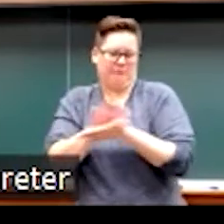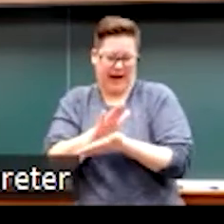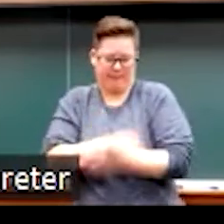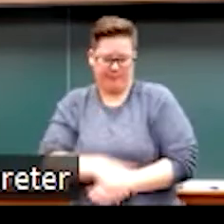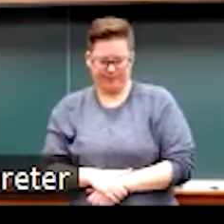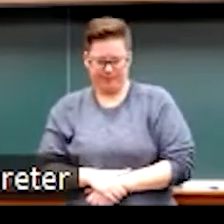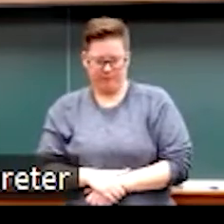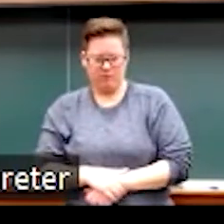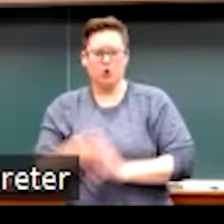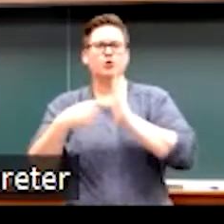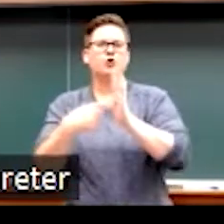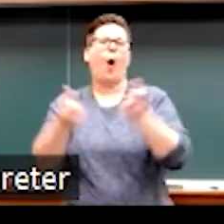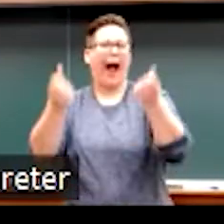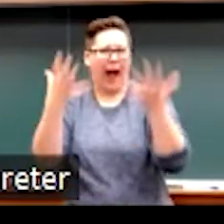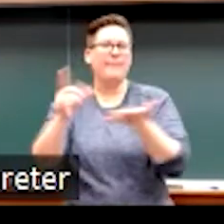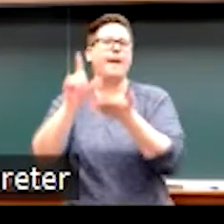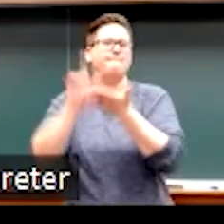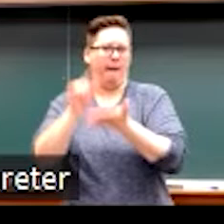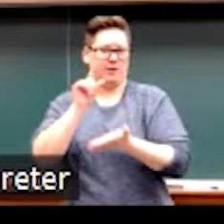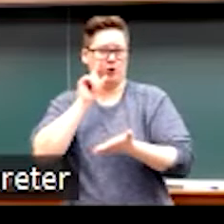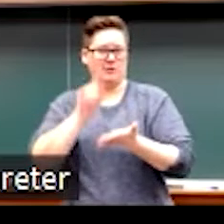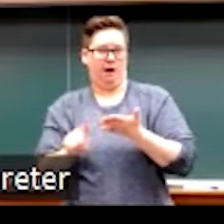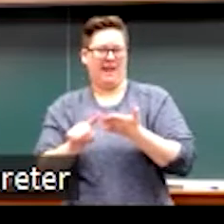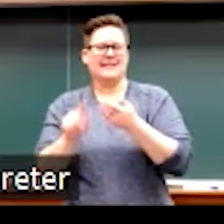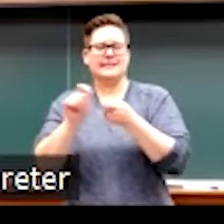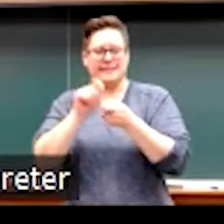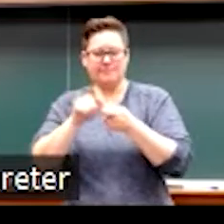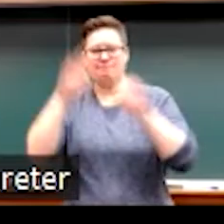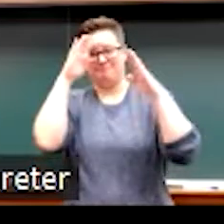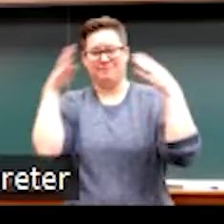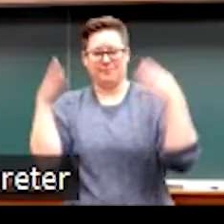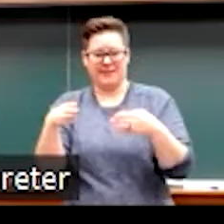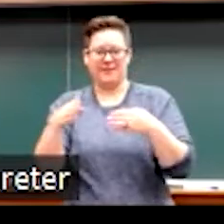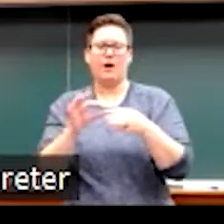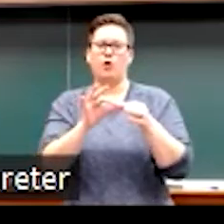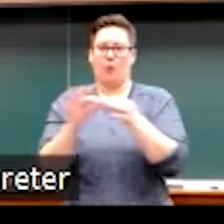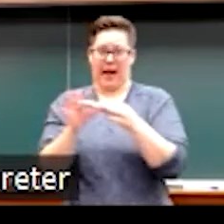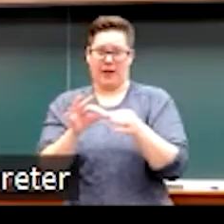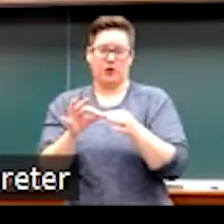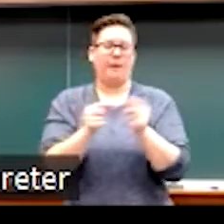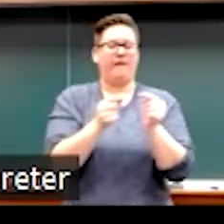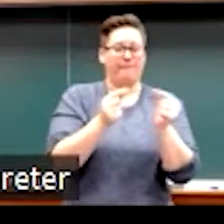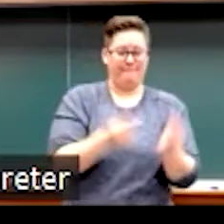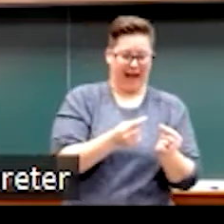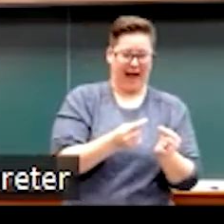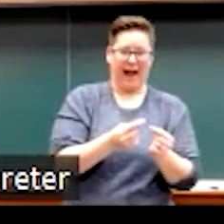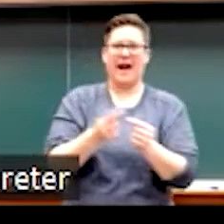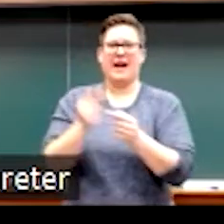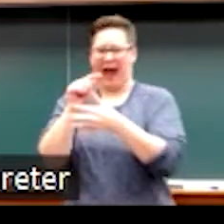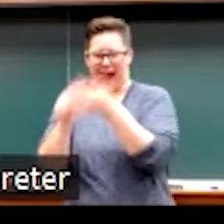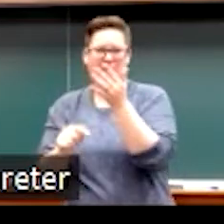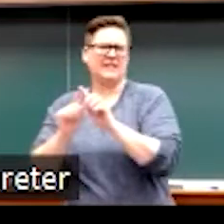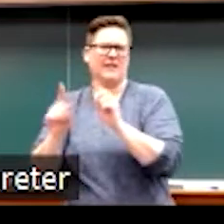what it represents is the number of published studies that are specifically focused on relations between pain and each of